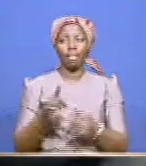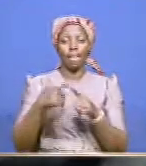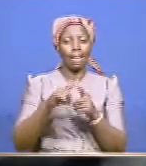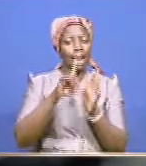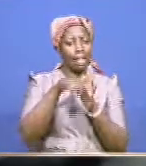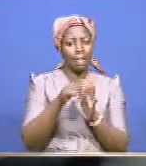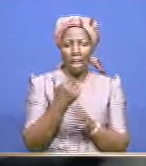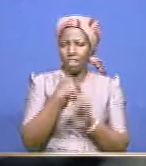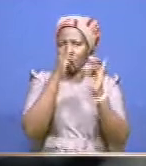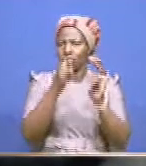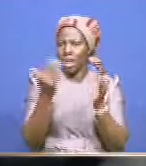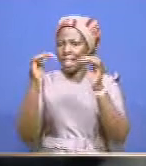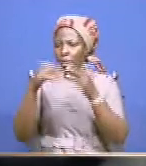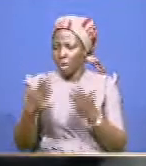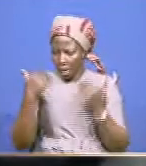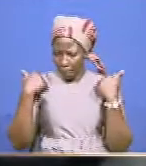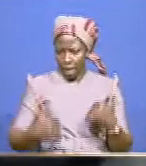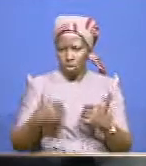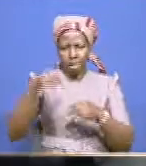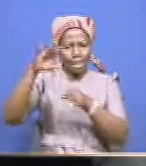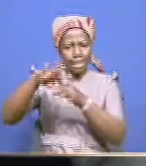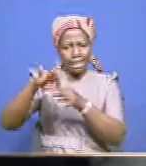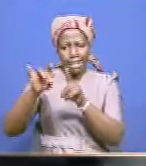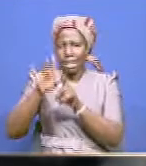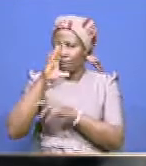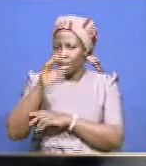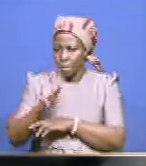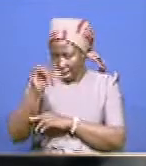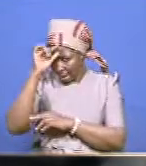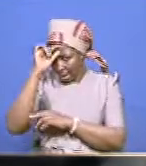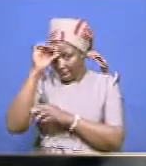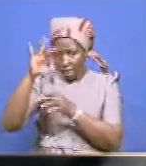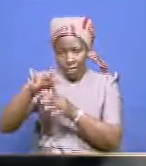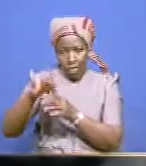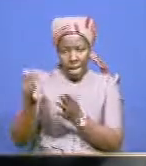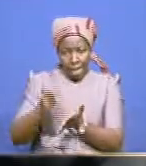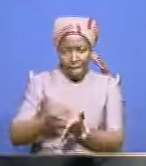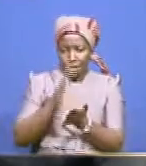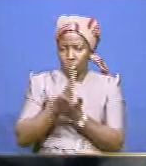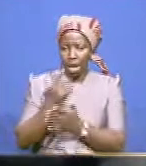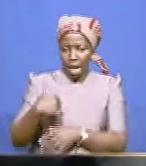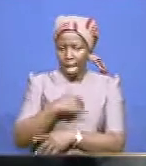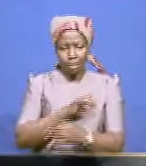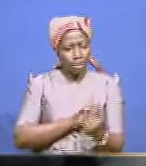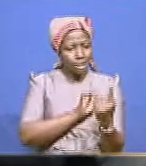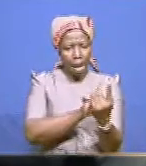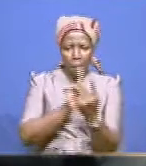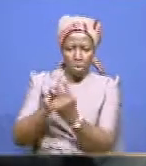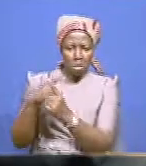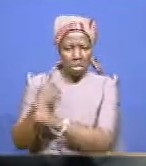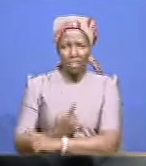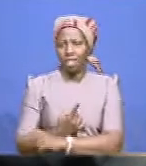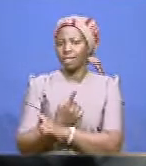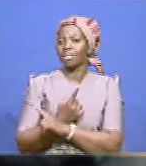new assembly where I was elected as a speaker. The governor was re-elected, and we approached it differently. Many